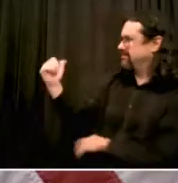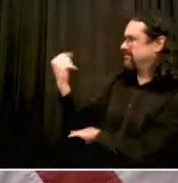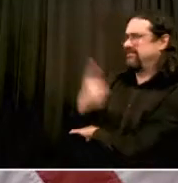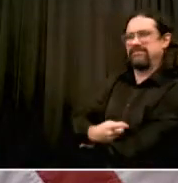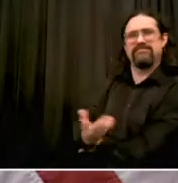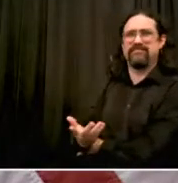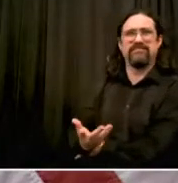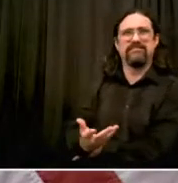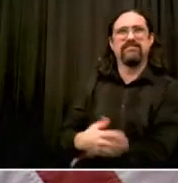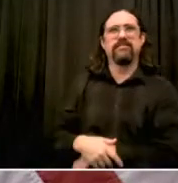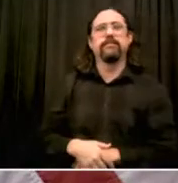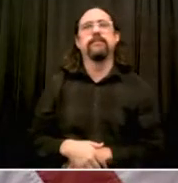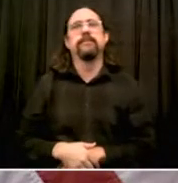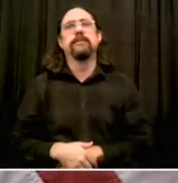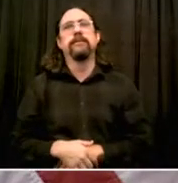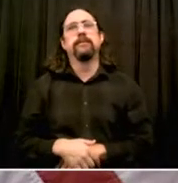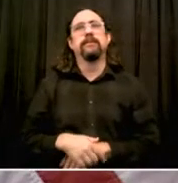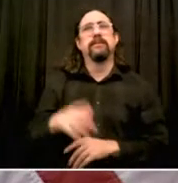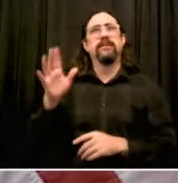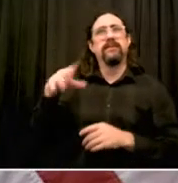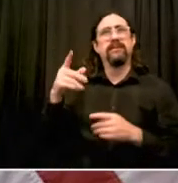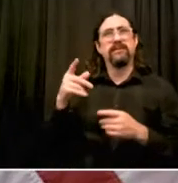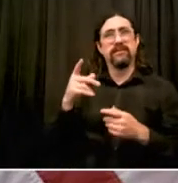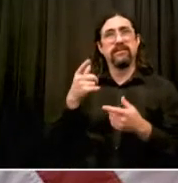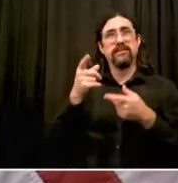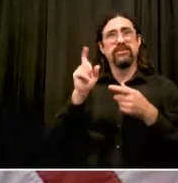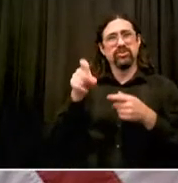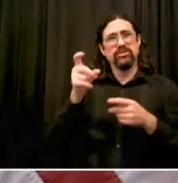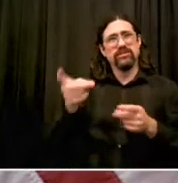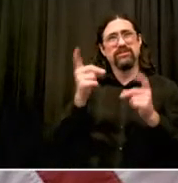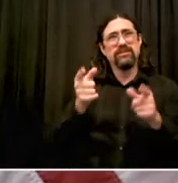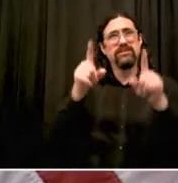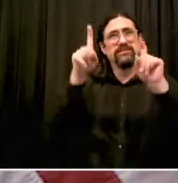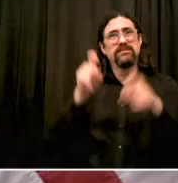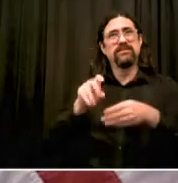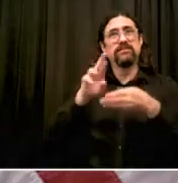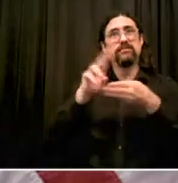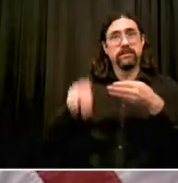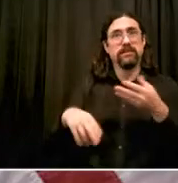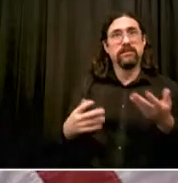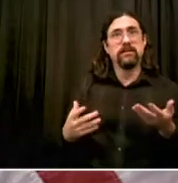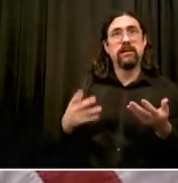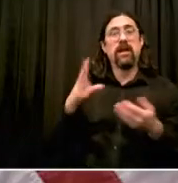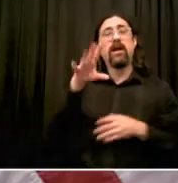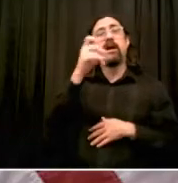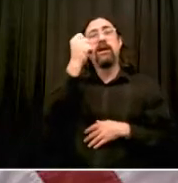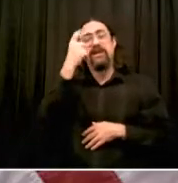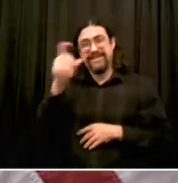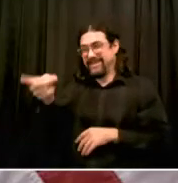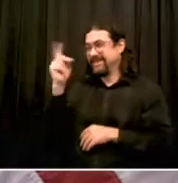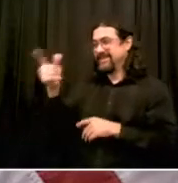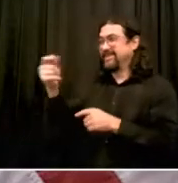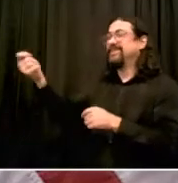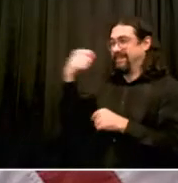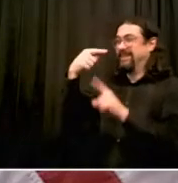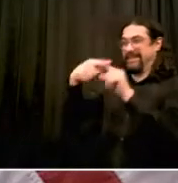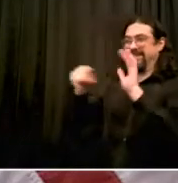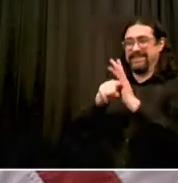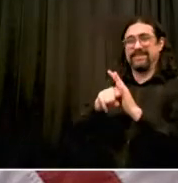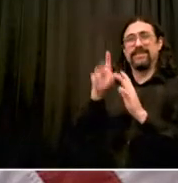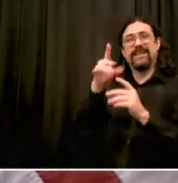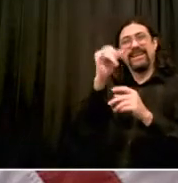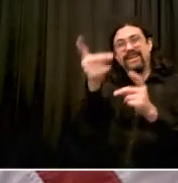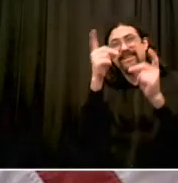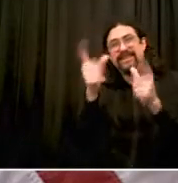stretch where the national crisis and the strain it put on testing was clearly affecting everyone, including New York City.